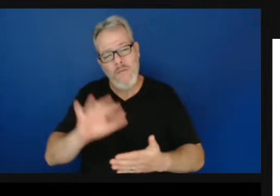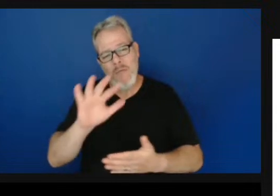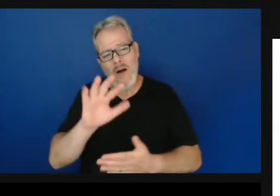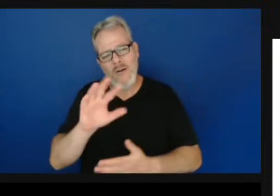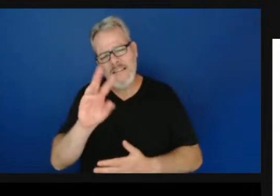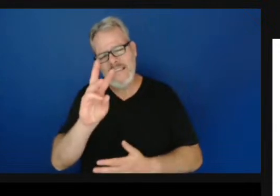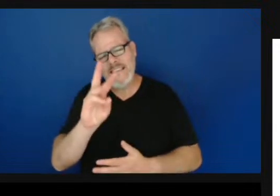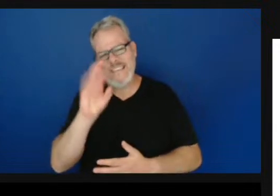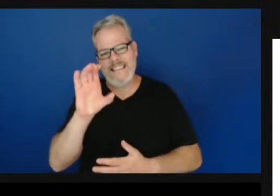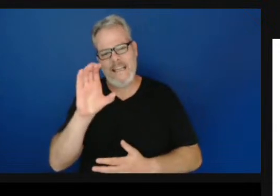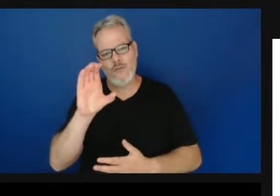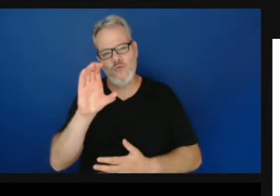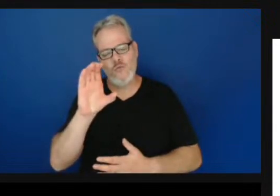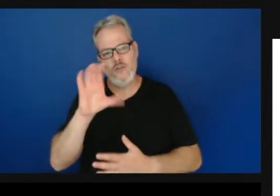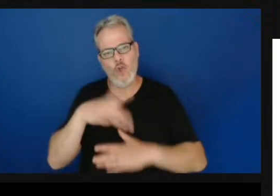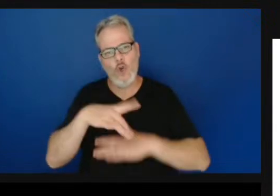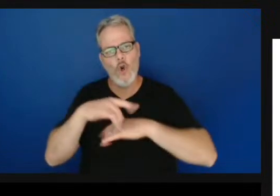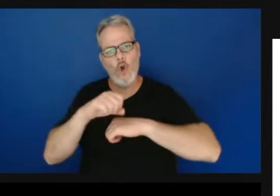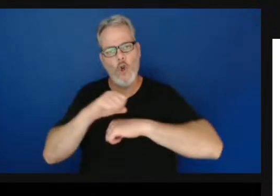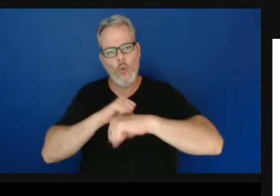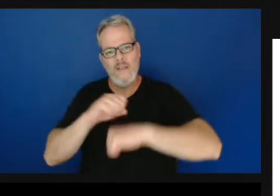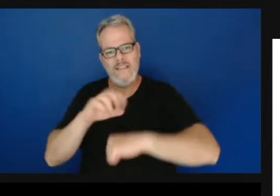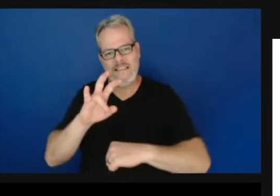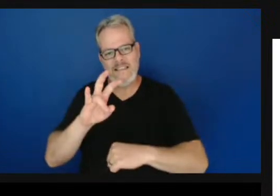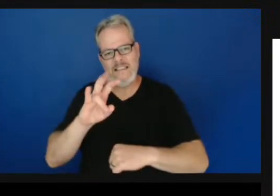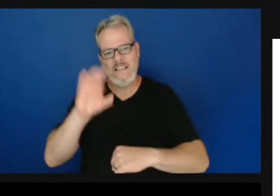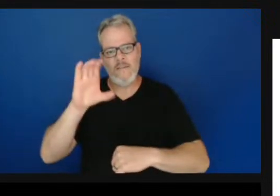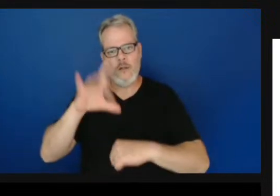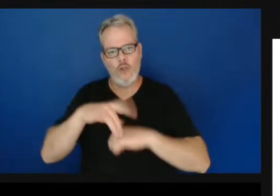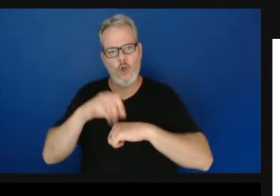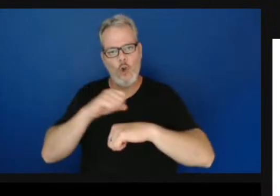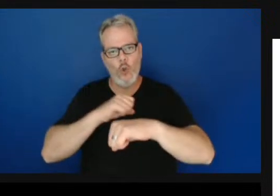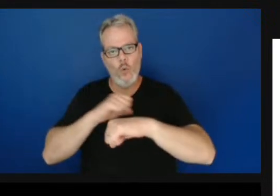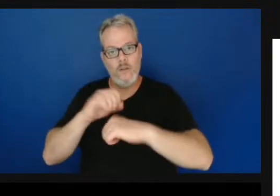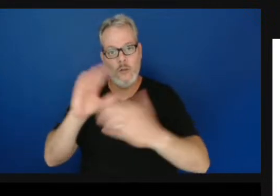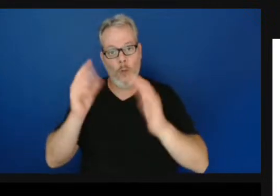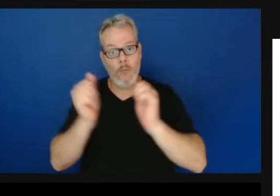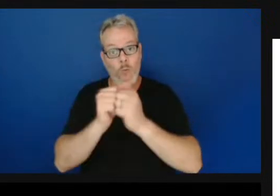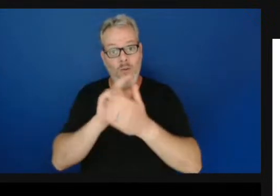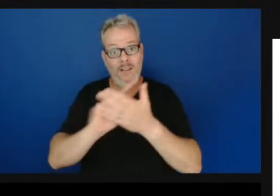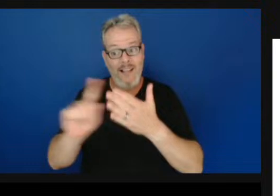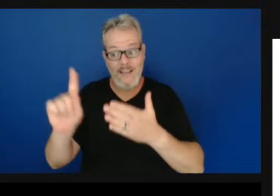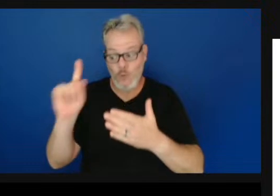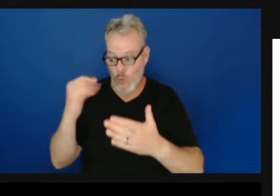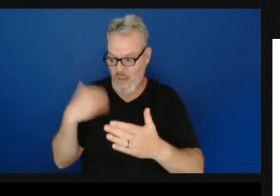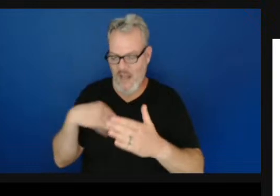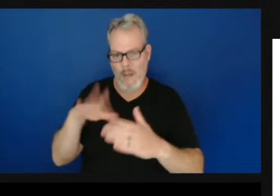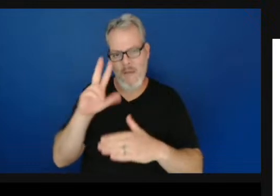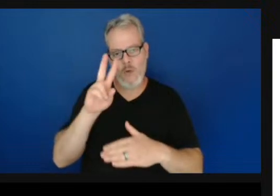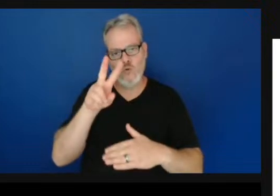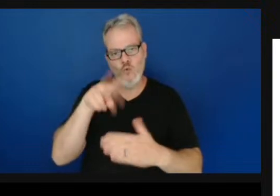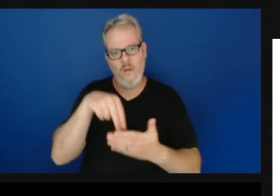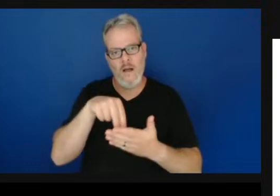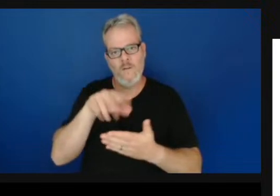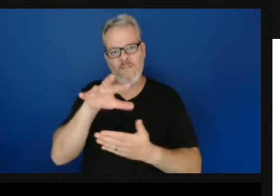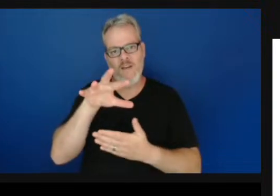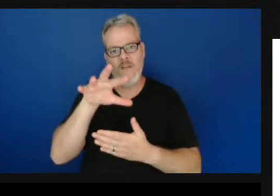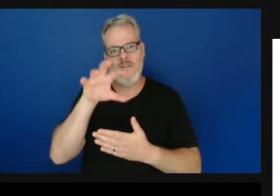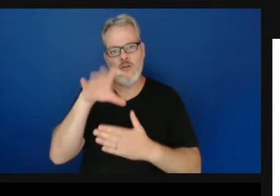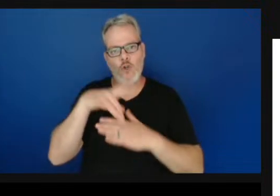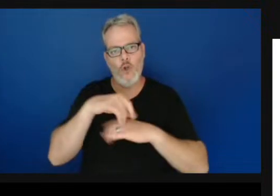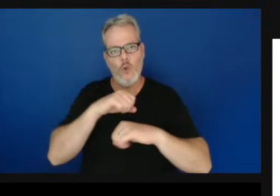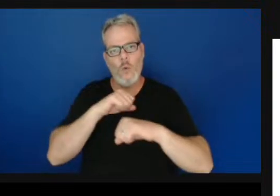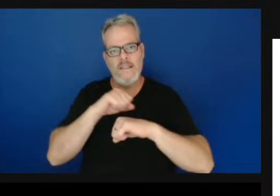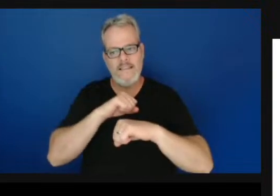600-ish earthquakes, 700 earthquakes or so. Whereas last week we were closer to 2,500. So this